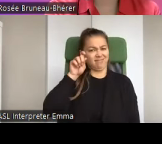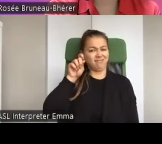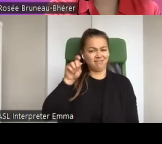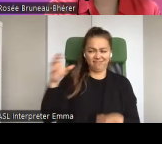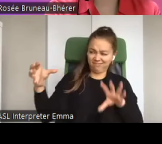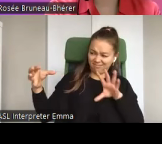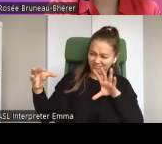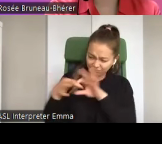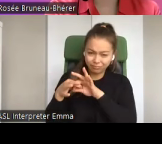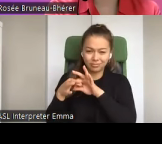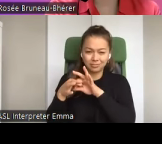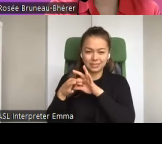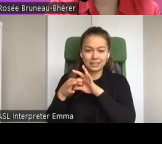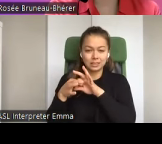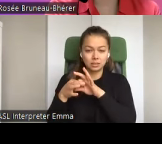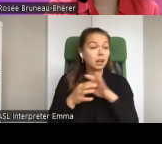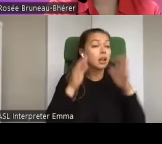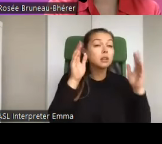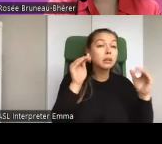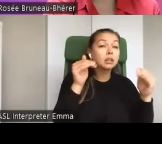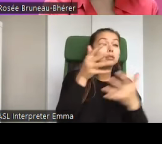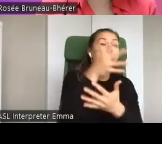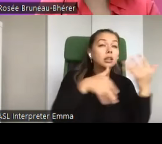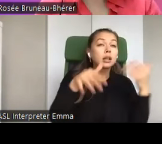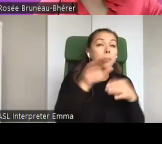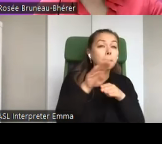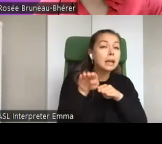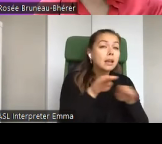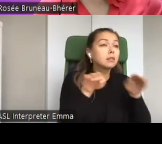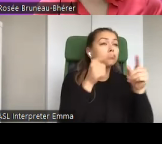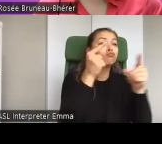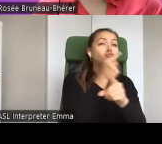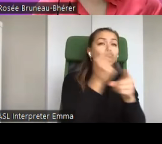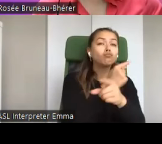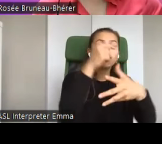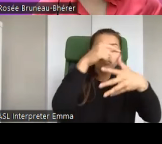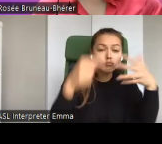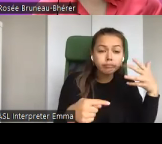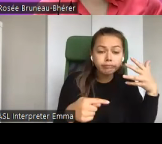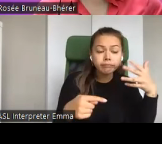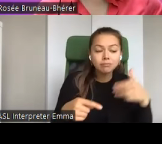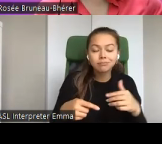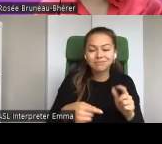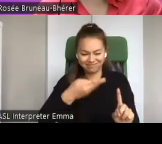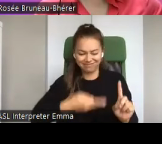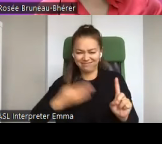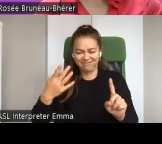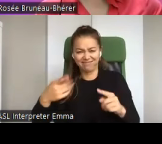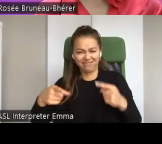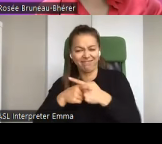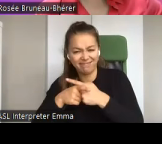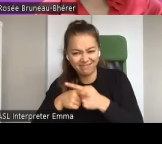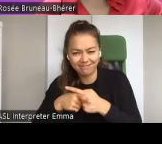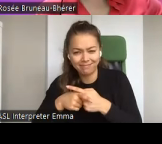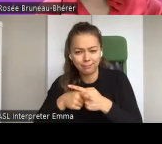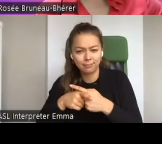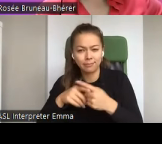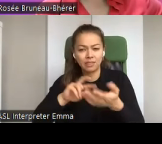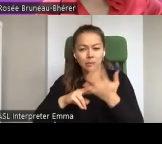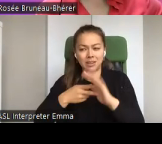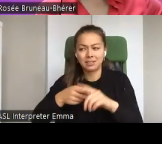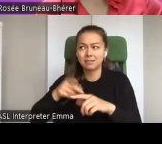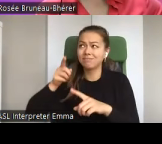societal behaviors, and they can be hard to understand. You know, a child will be criticized slightly for his life,